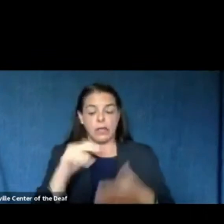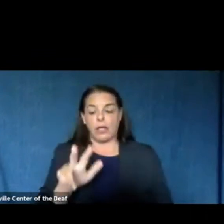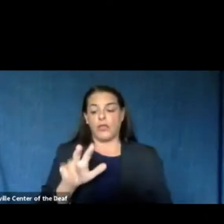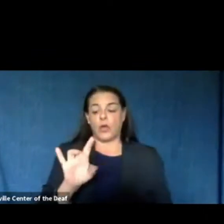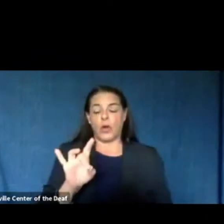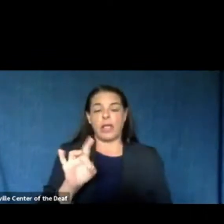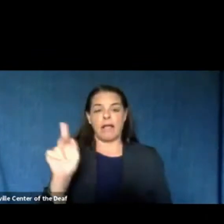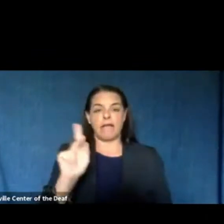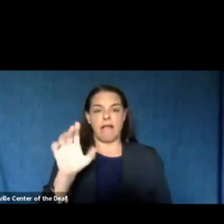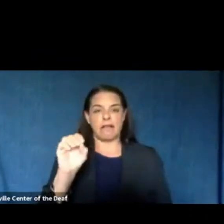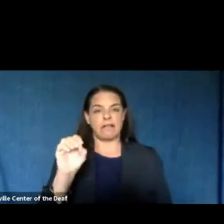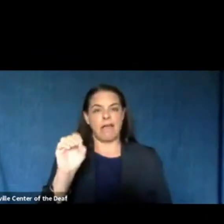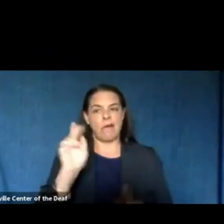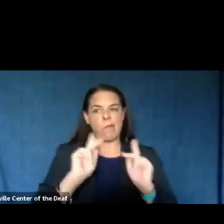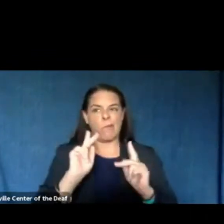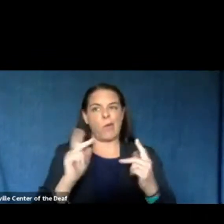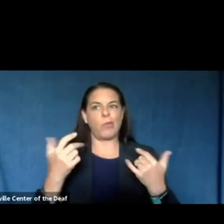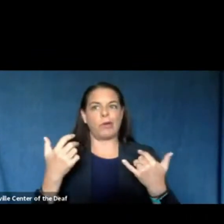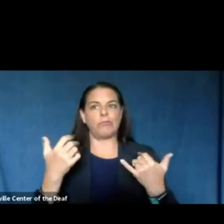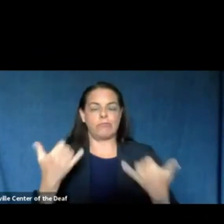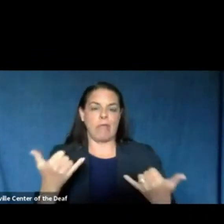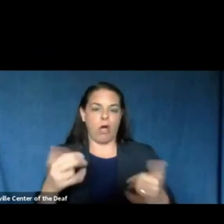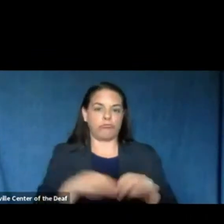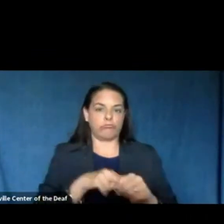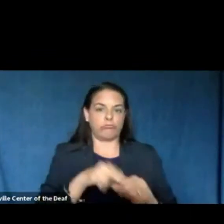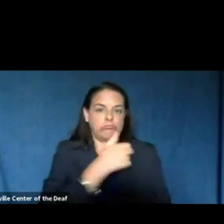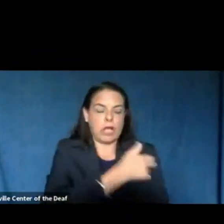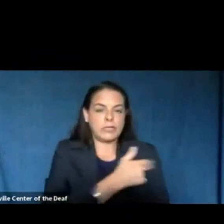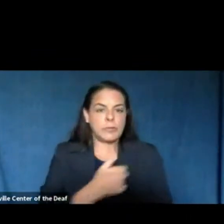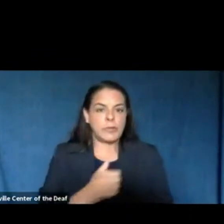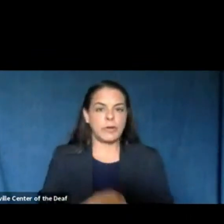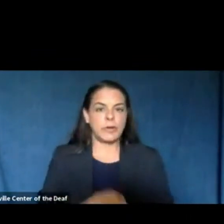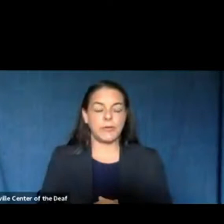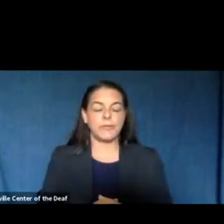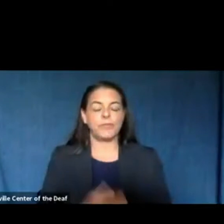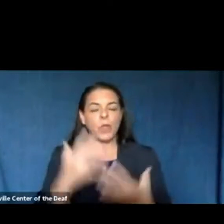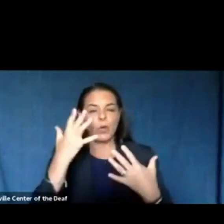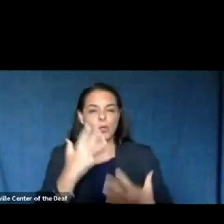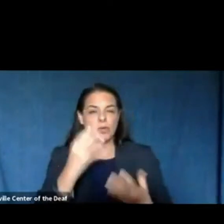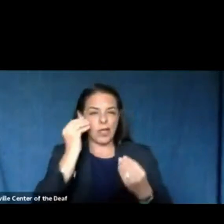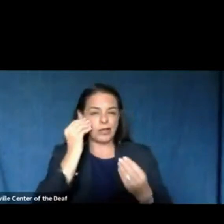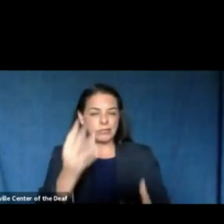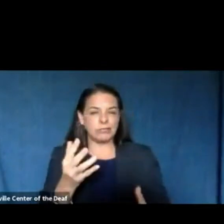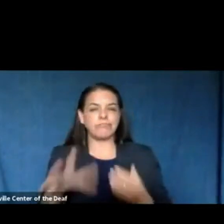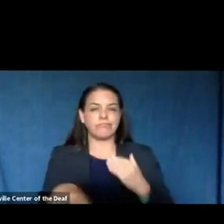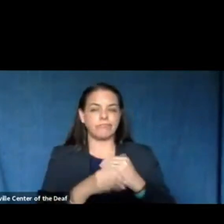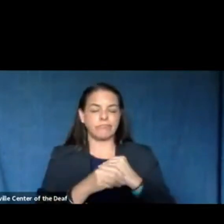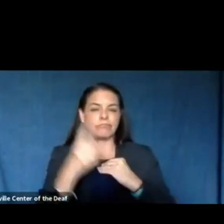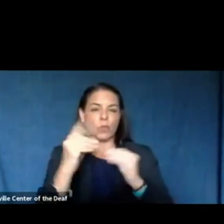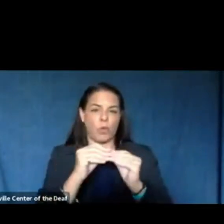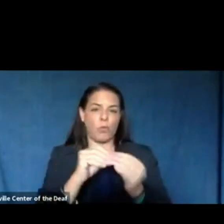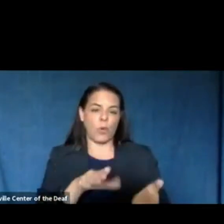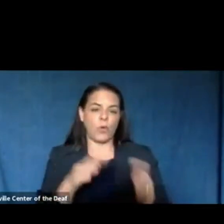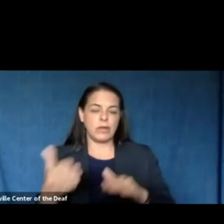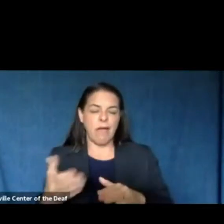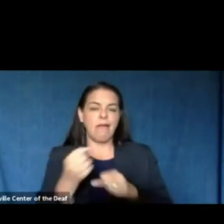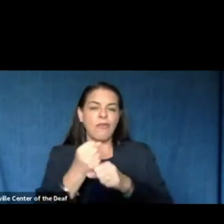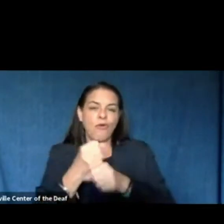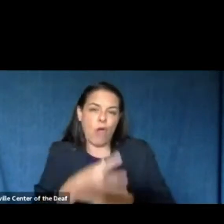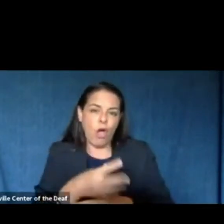County residents are currently hospitalized. We are saddened to report that we have an additional death due to complications